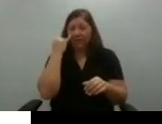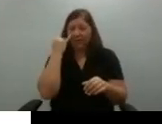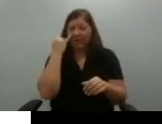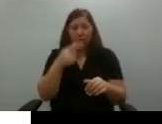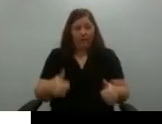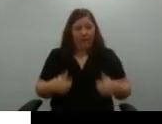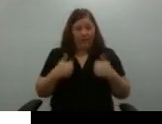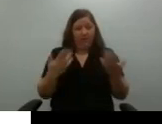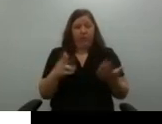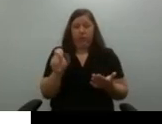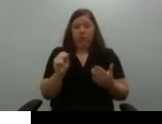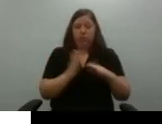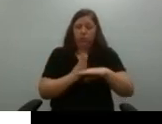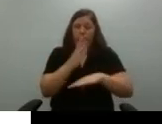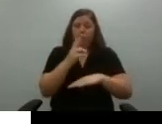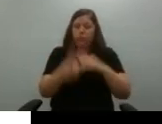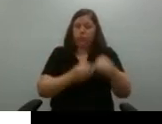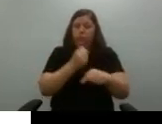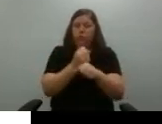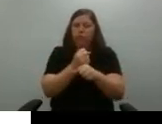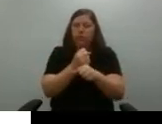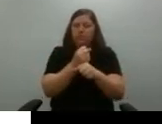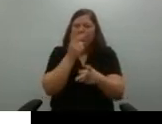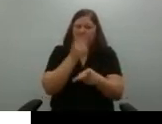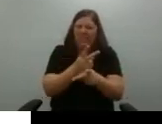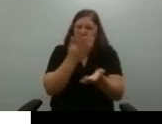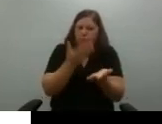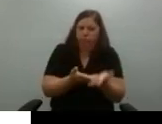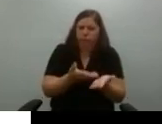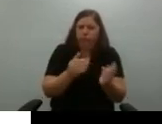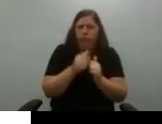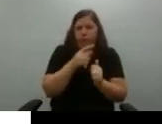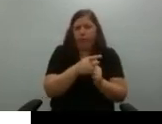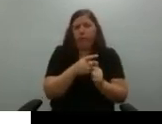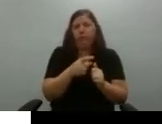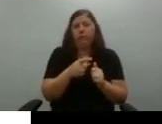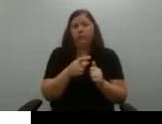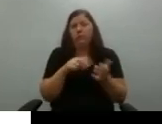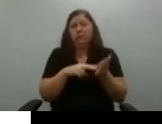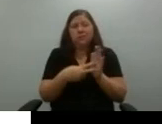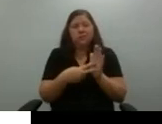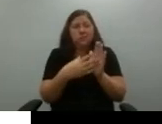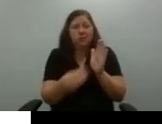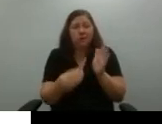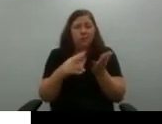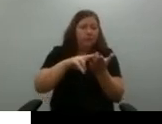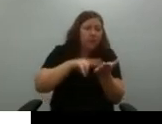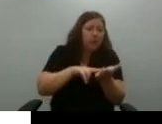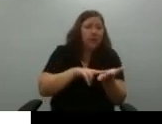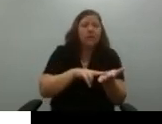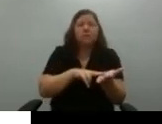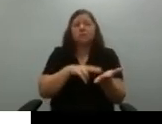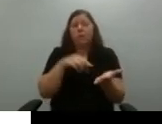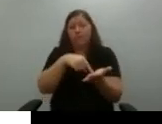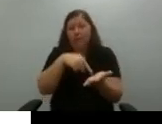you have been living in the US for more than 2 years, if that's the case. So copies of a lease or any bills that show